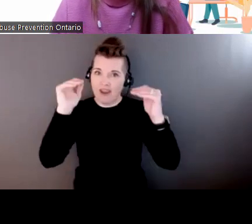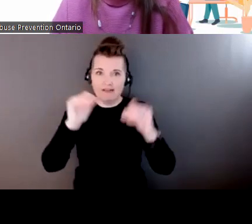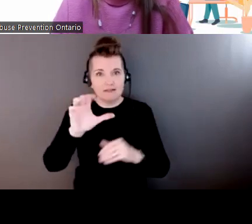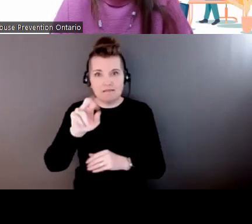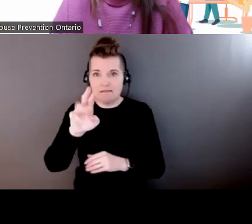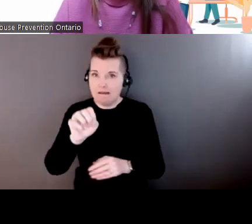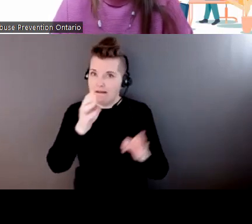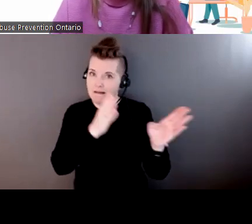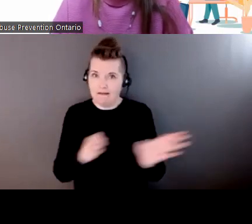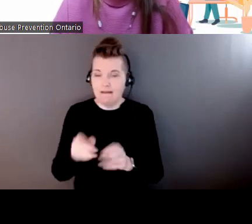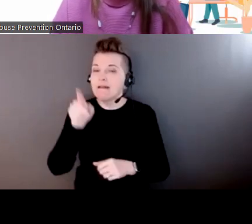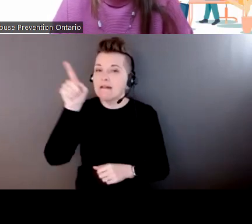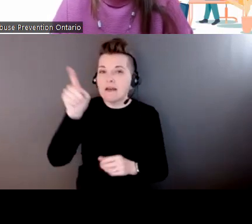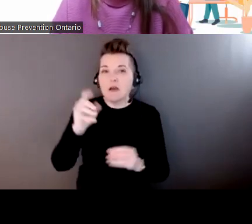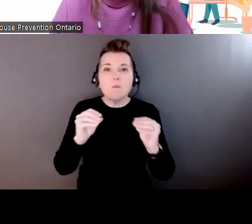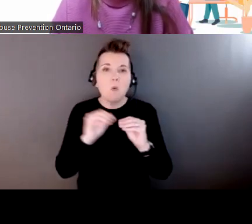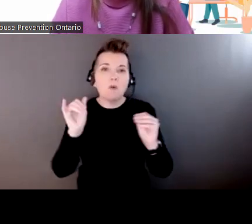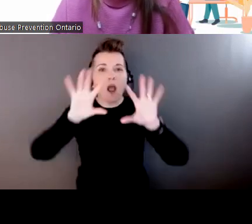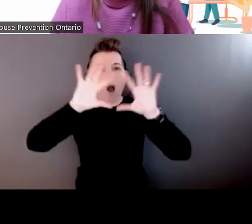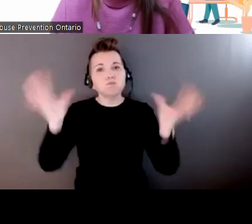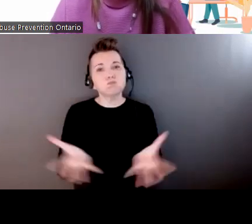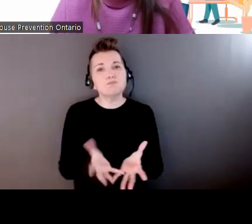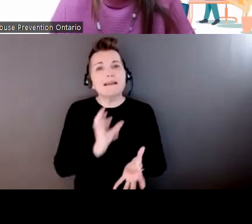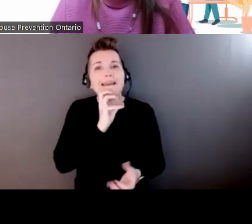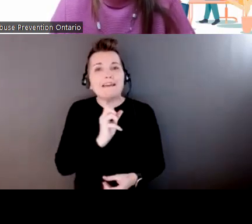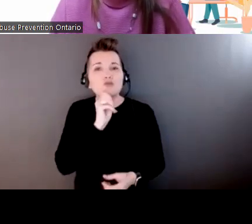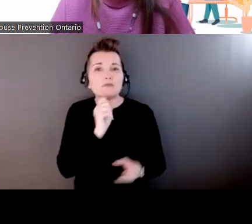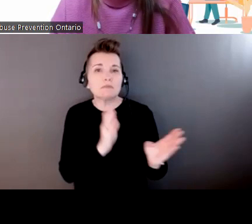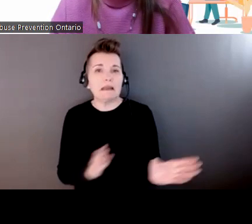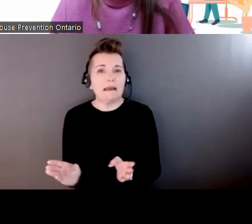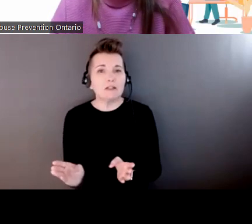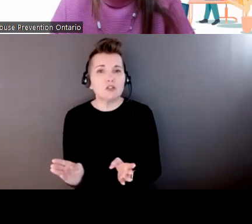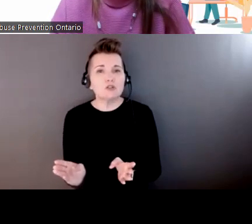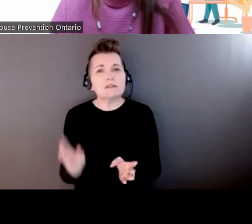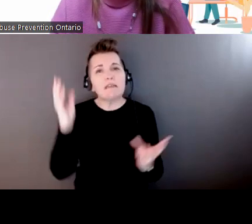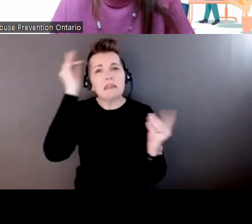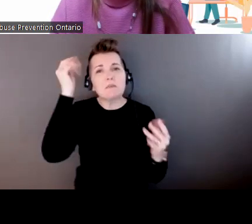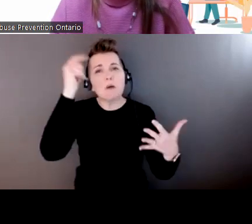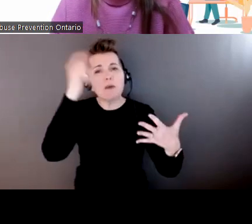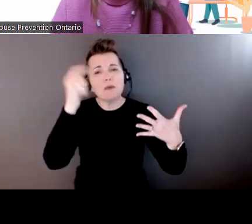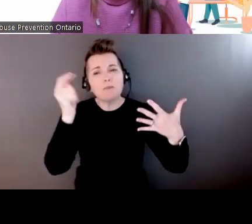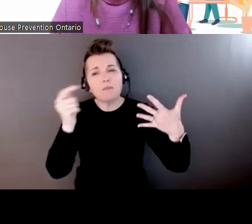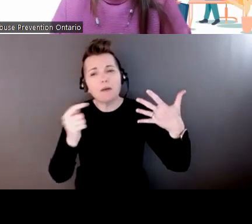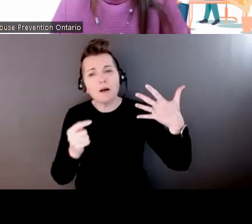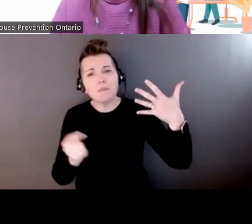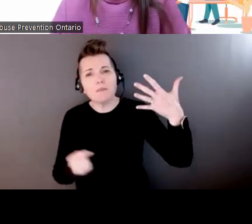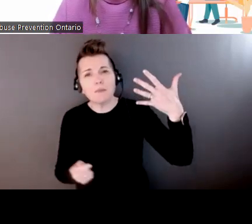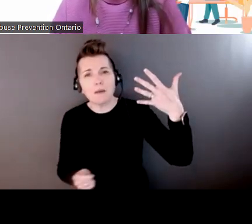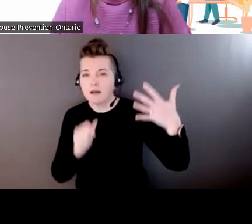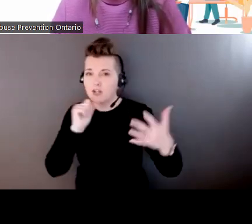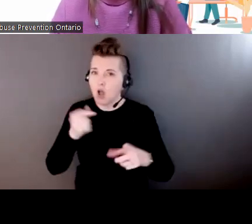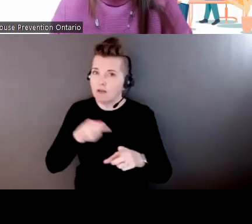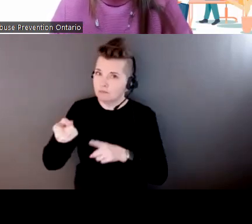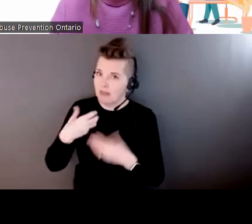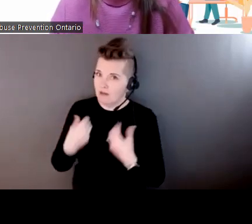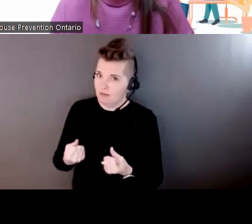about comprehensive aging plans. So kind of looking at everything, not just health. So there's just a sort of a